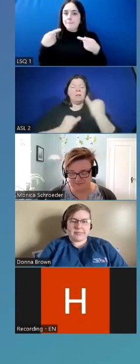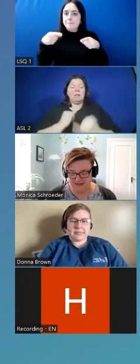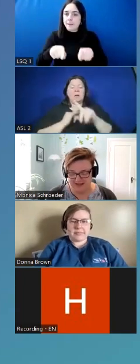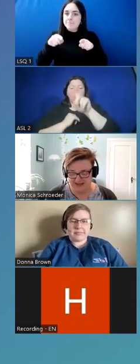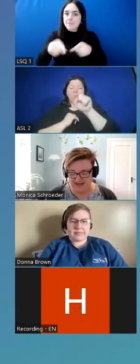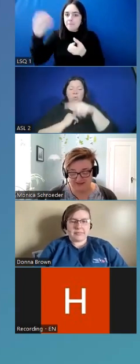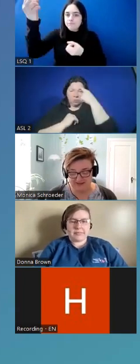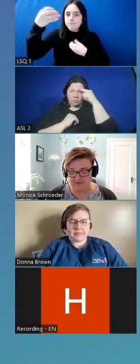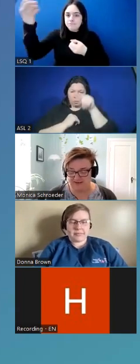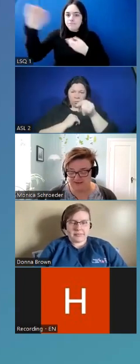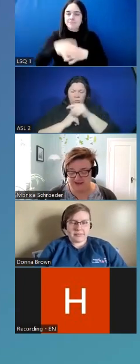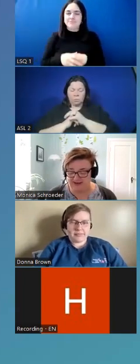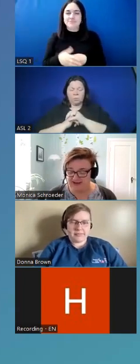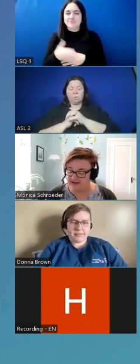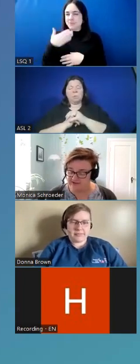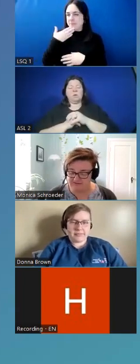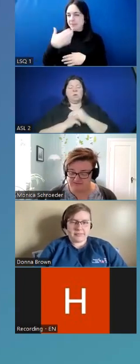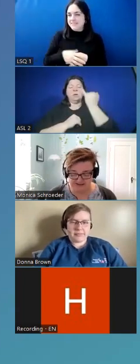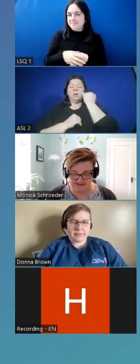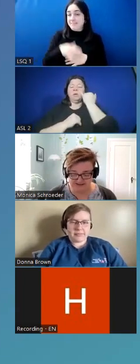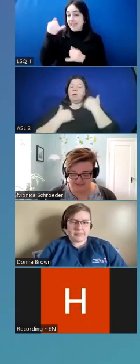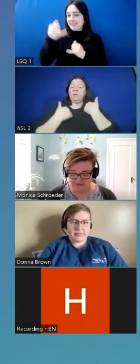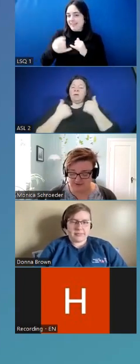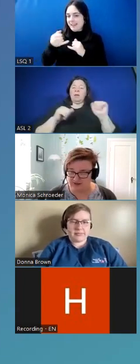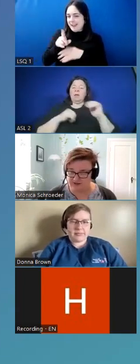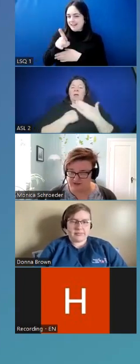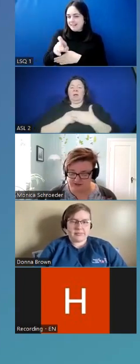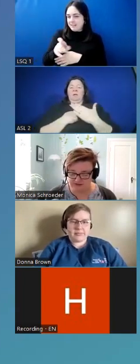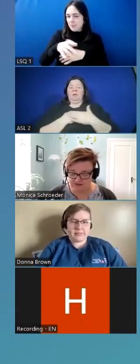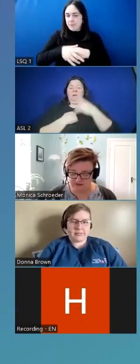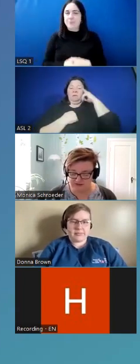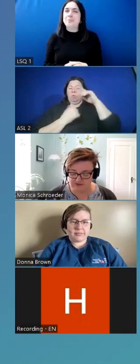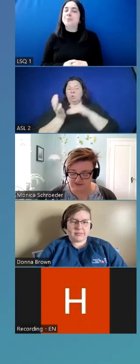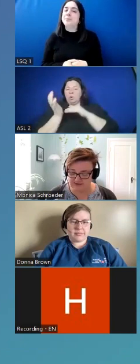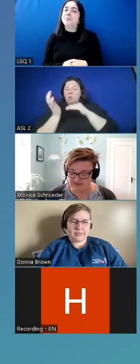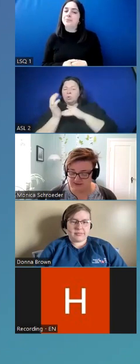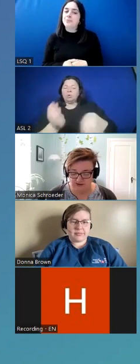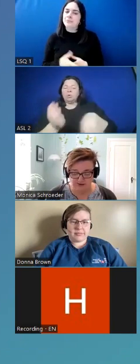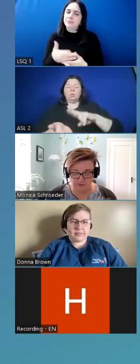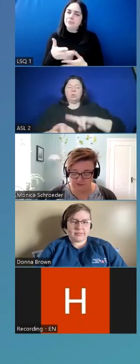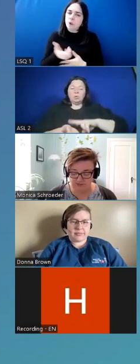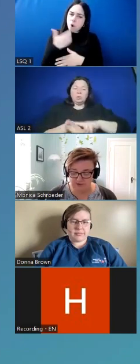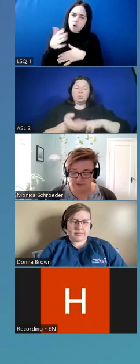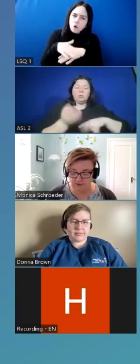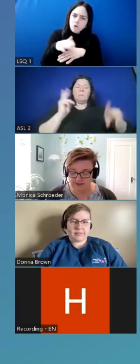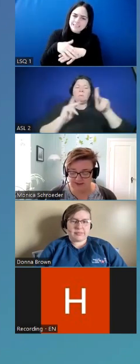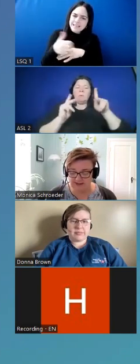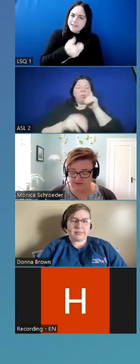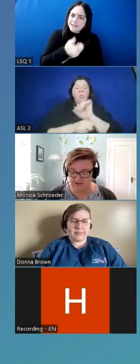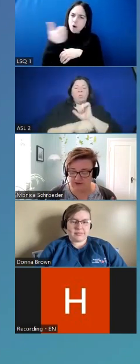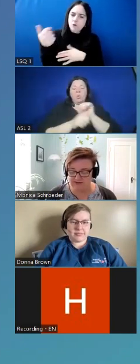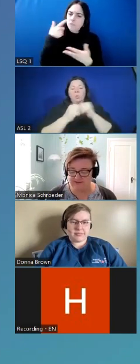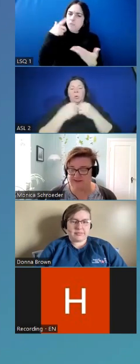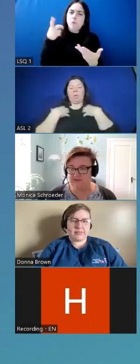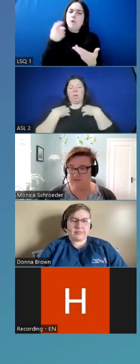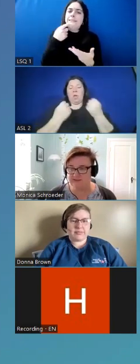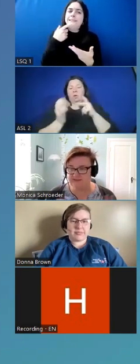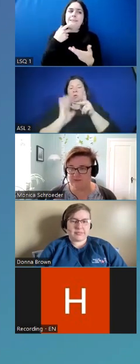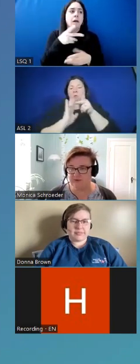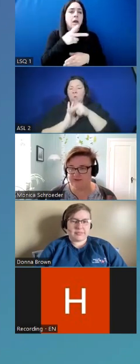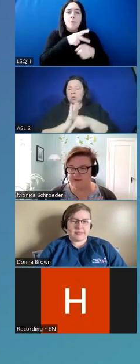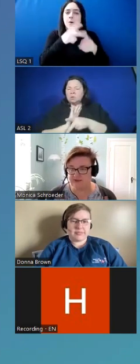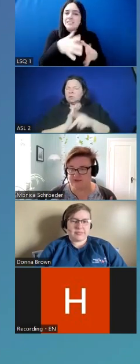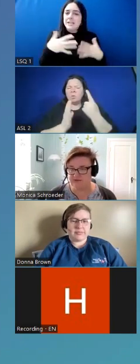you. Do you have any other advice for doctors, nurses, or people who work in health policy?